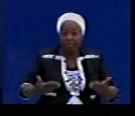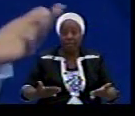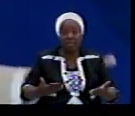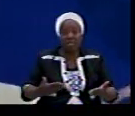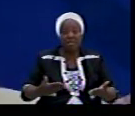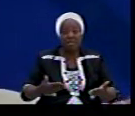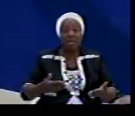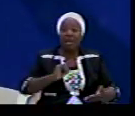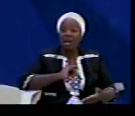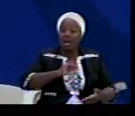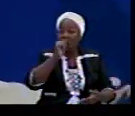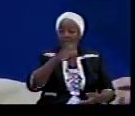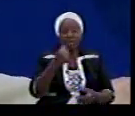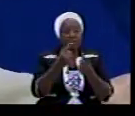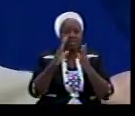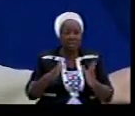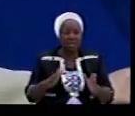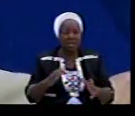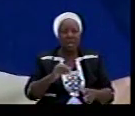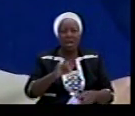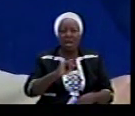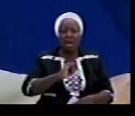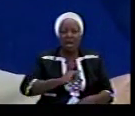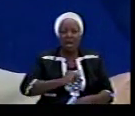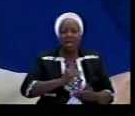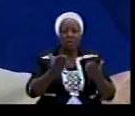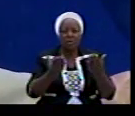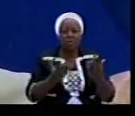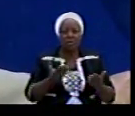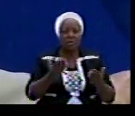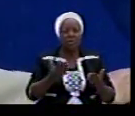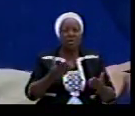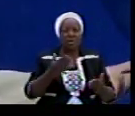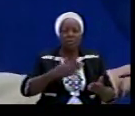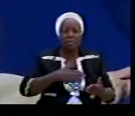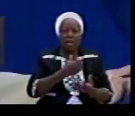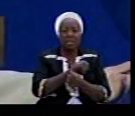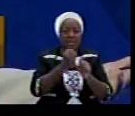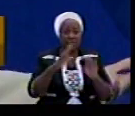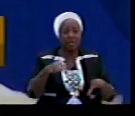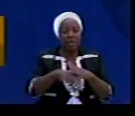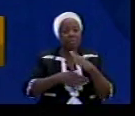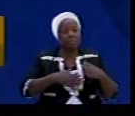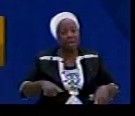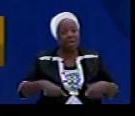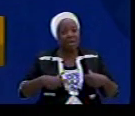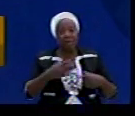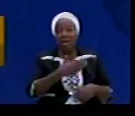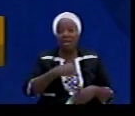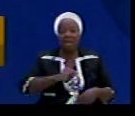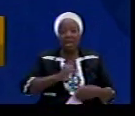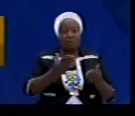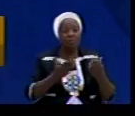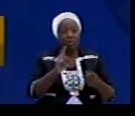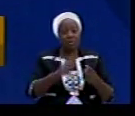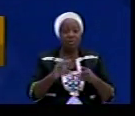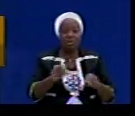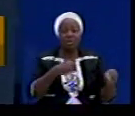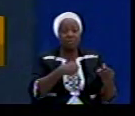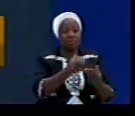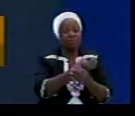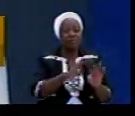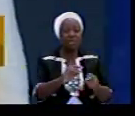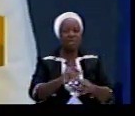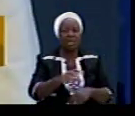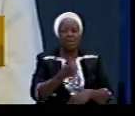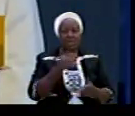I want the Savior, and I want him to forgive me, I want him to set me free. Wherever you are, just